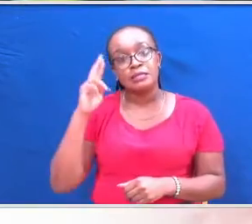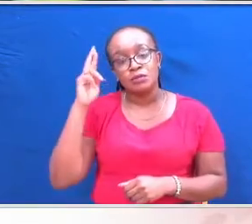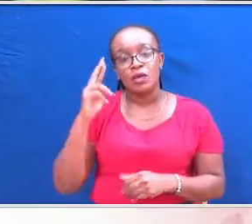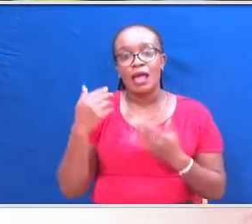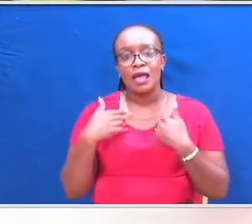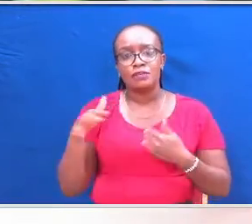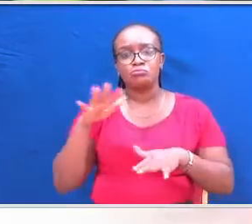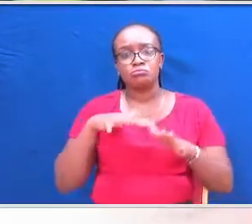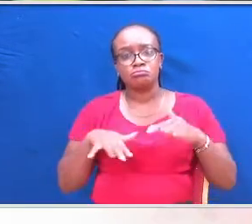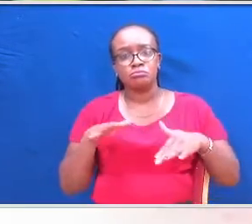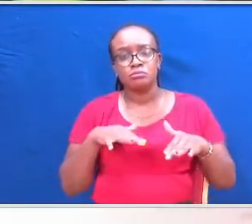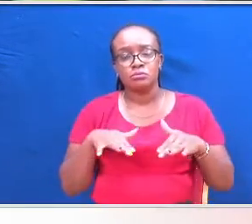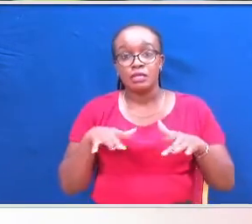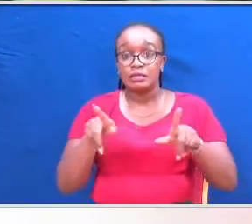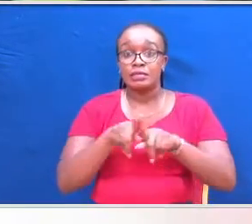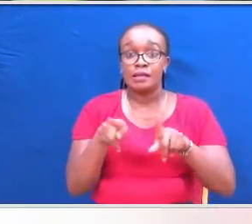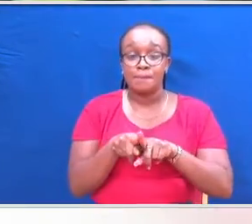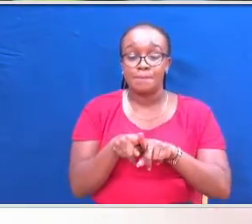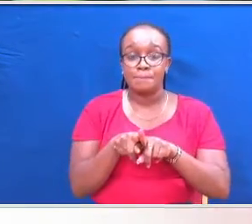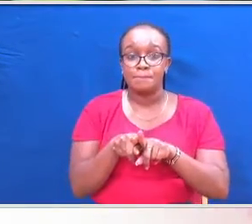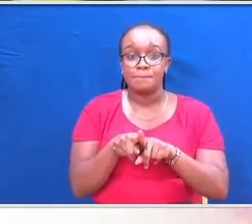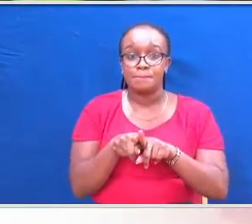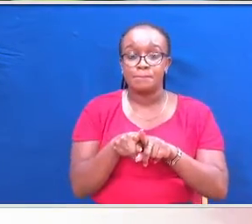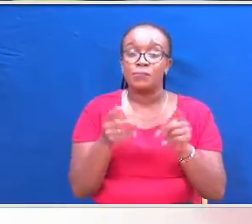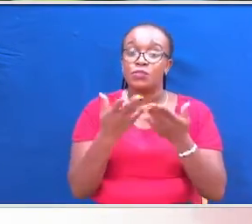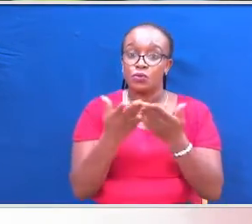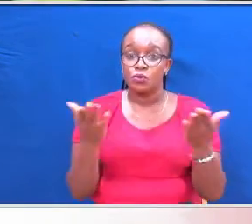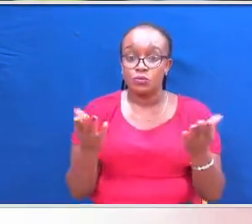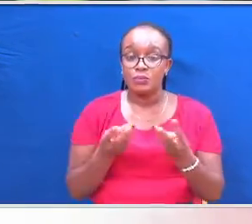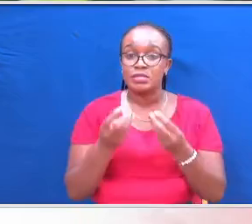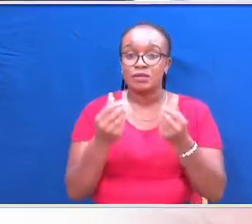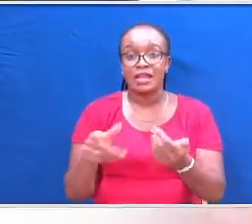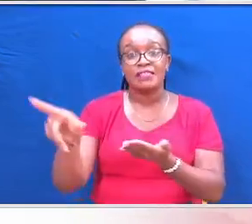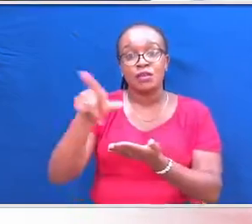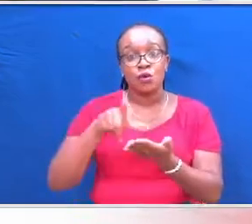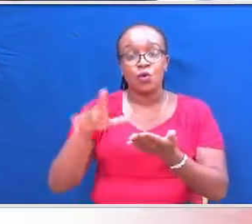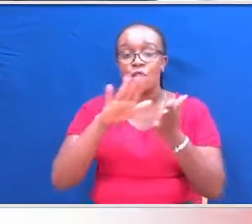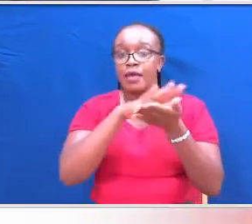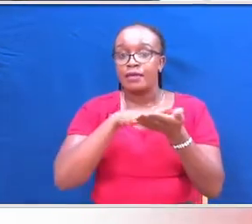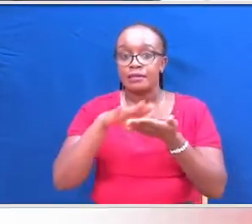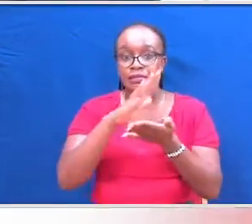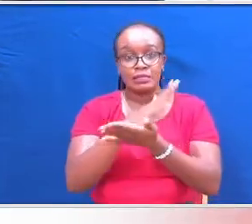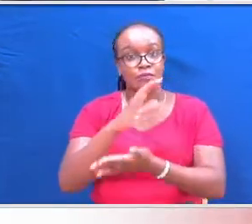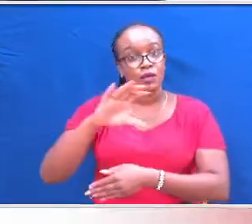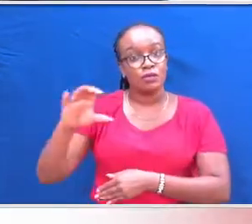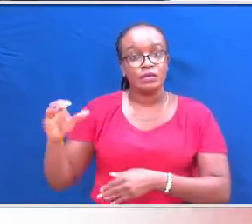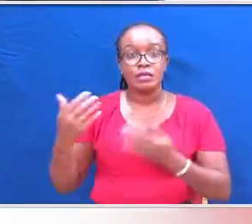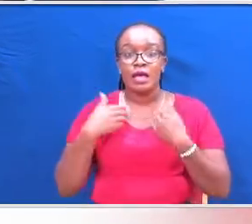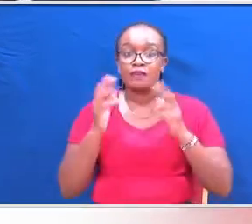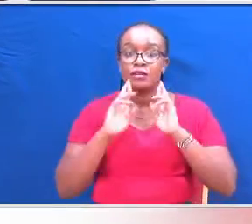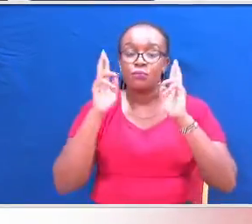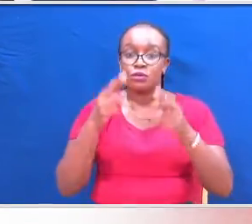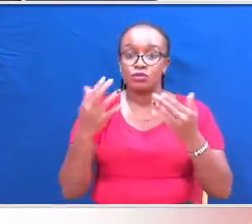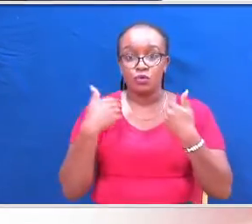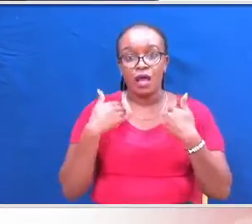hesitancy, and those will be dealt with at the local level. Some counties have further been reported to be hoarding